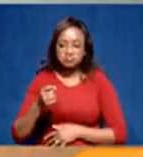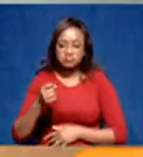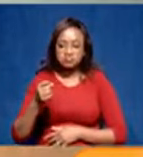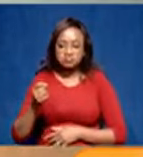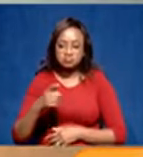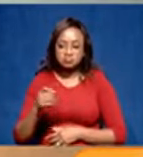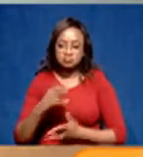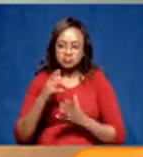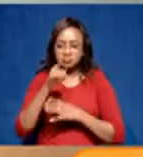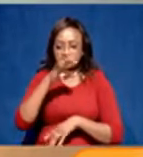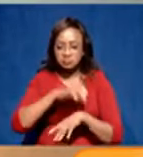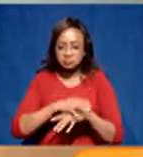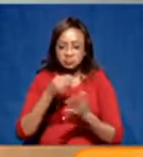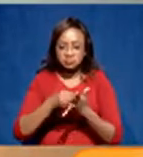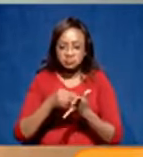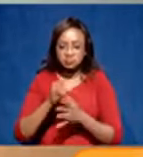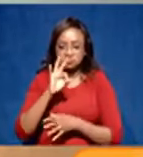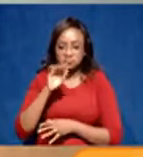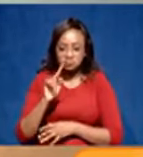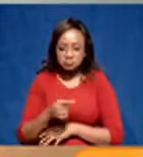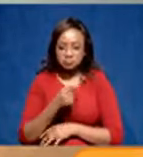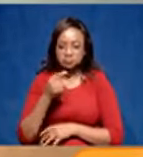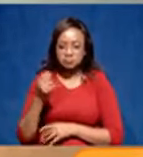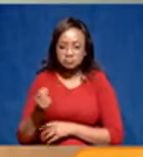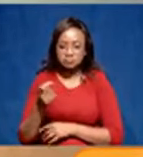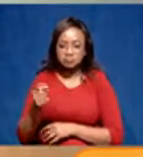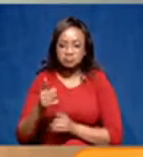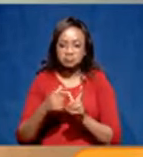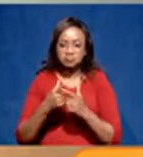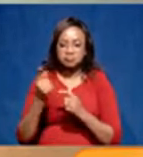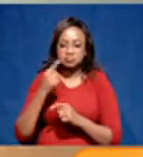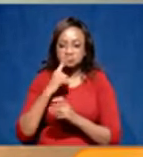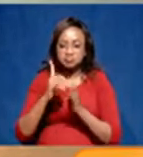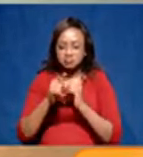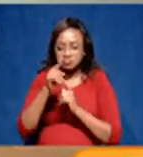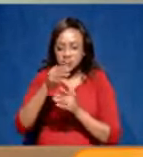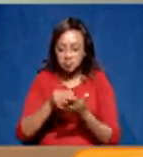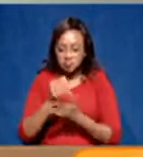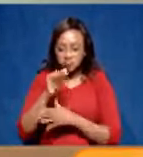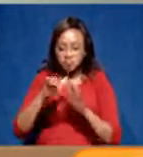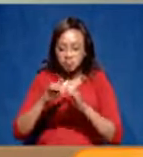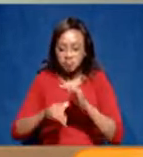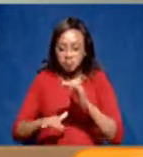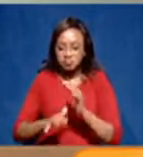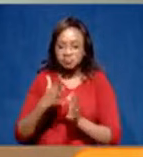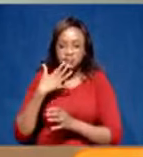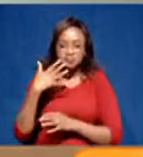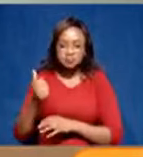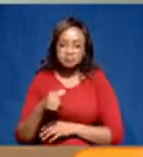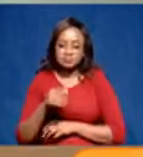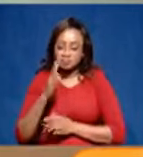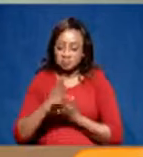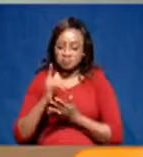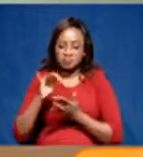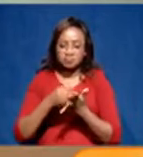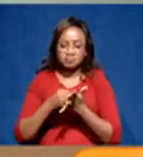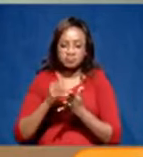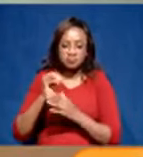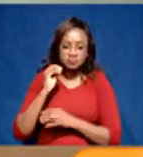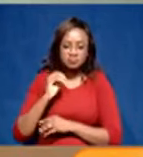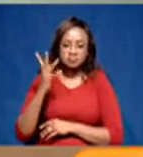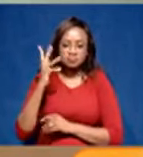make maybe 3,000 shillings per month, you are being asked to pay a minimum of 500 shillings. That's a very high percentage. If you